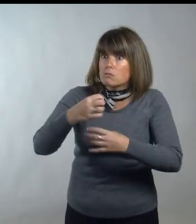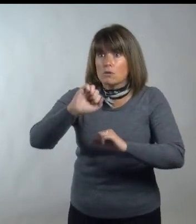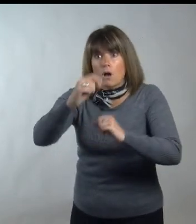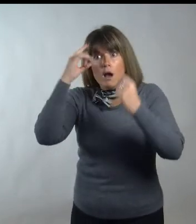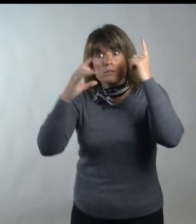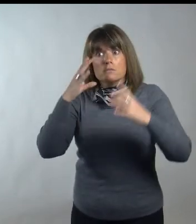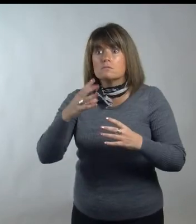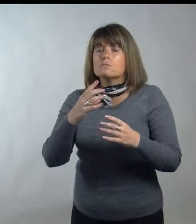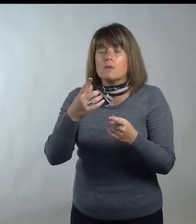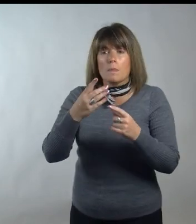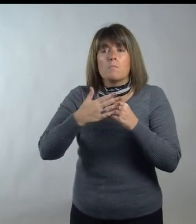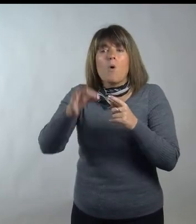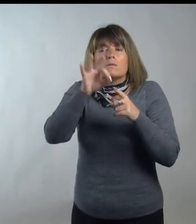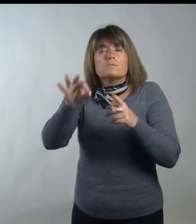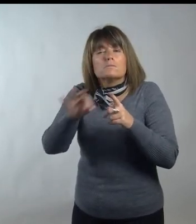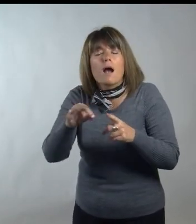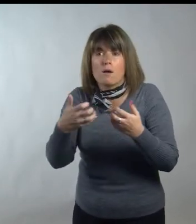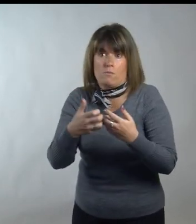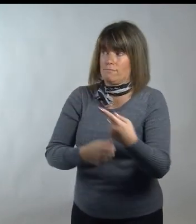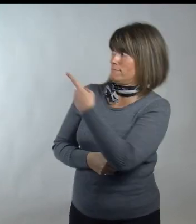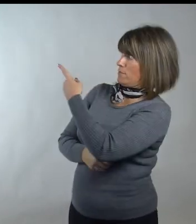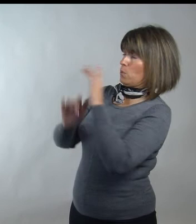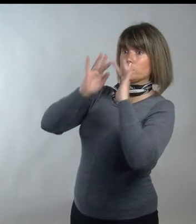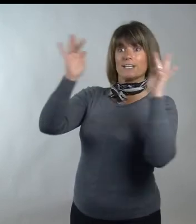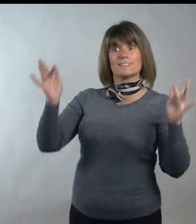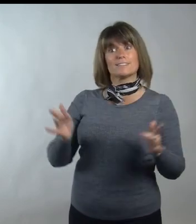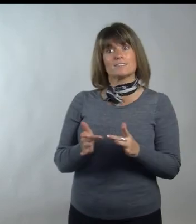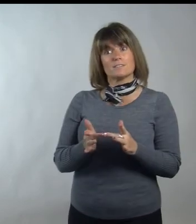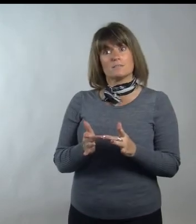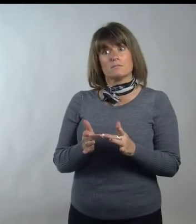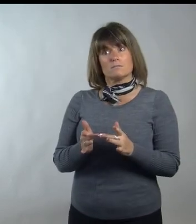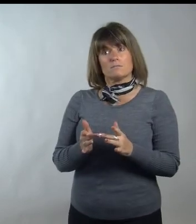person to find out more about our ideas. Details are on our website.